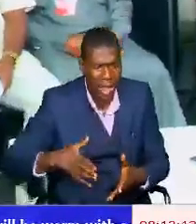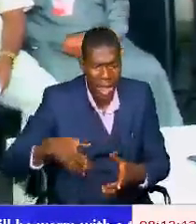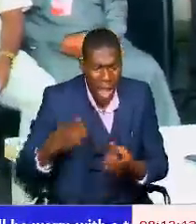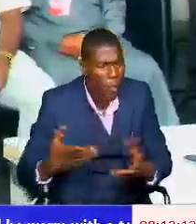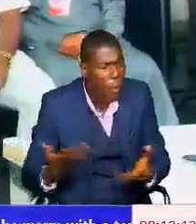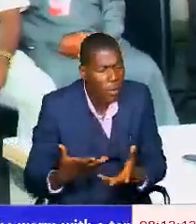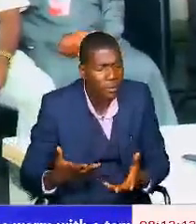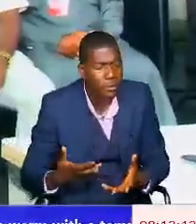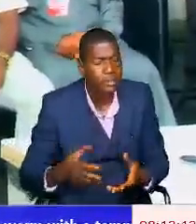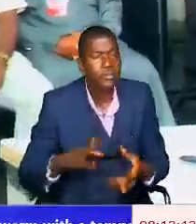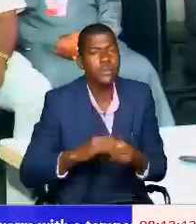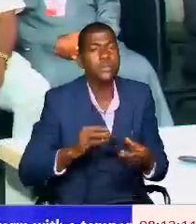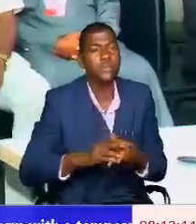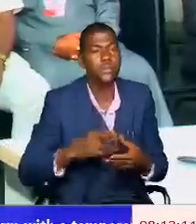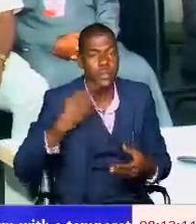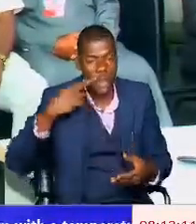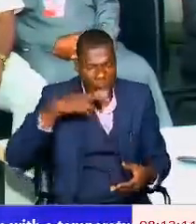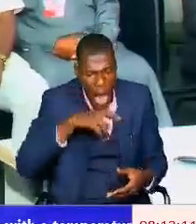carry the report go.